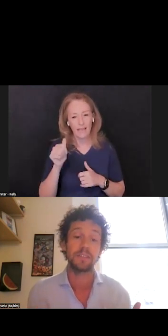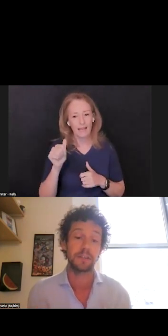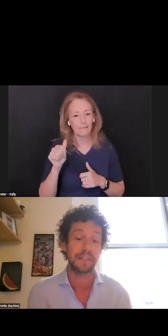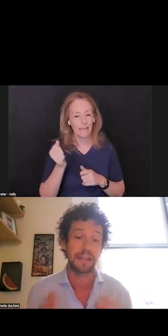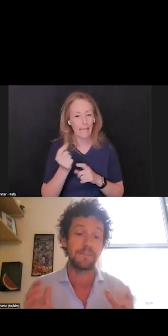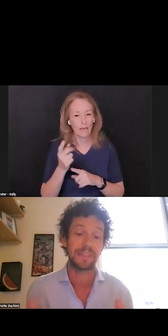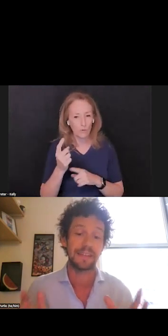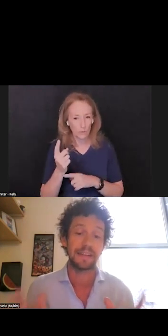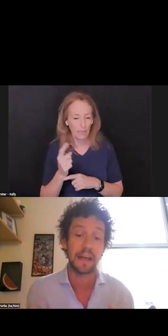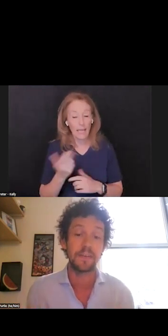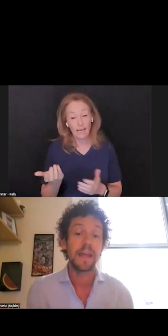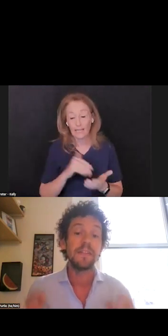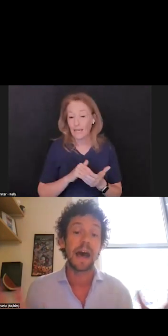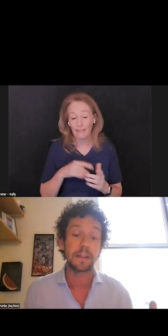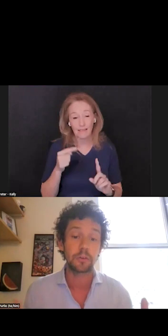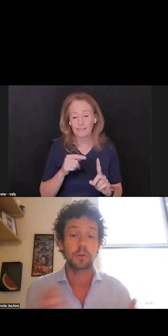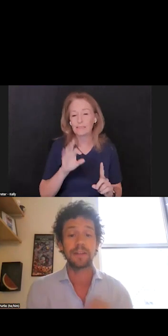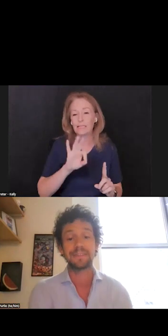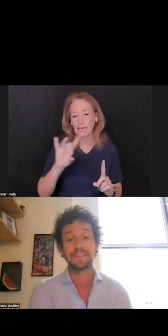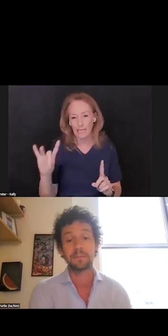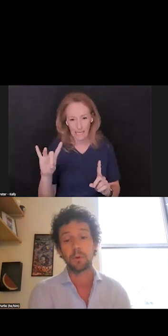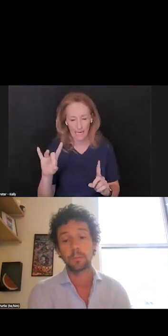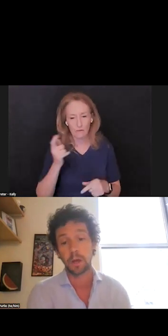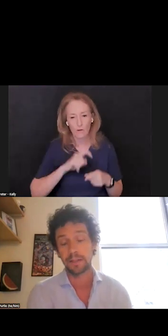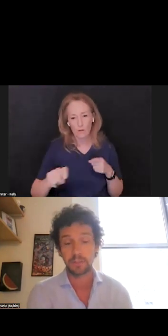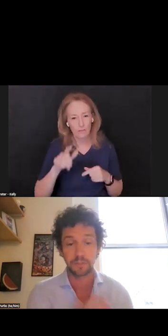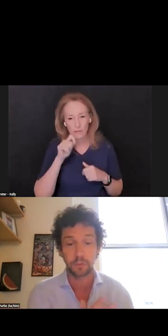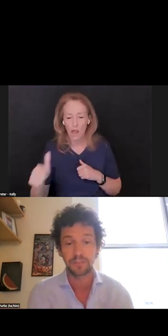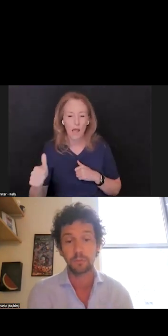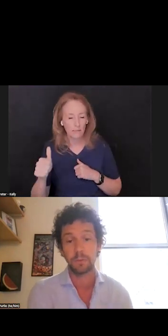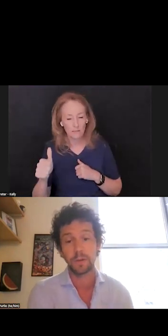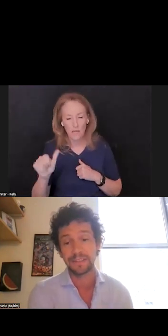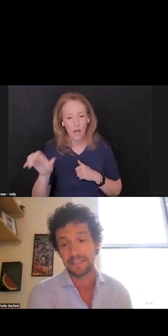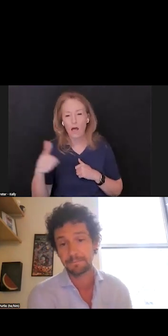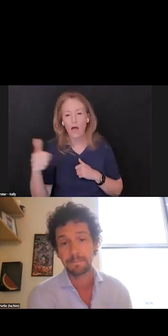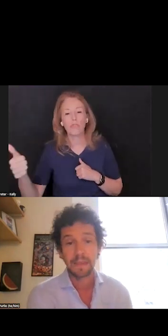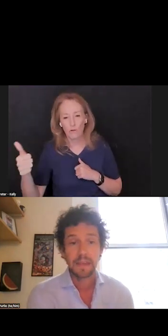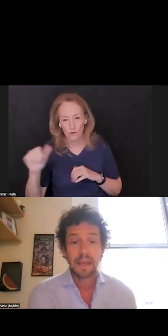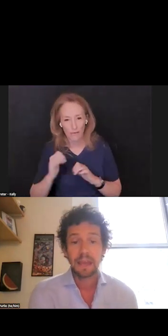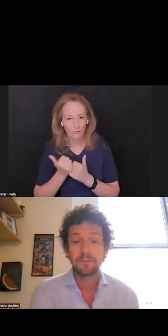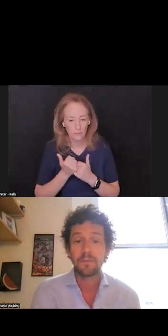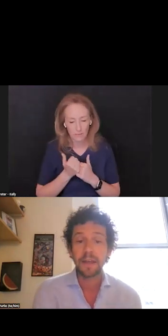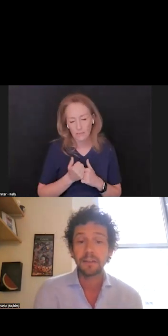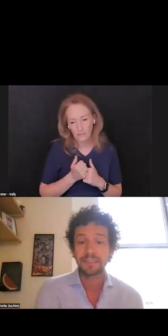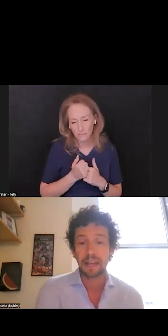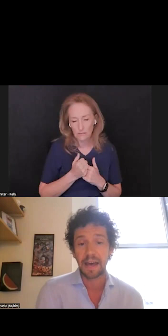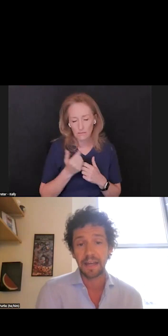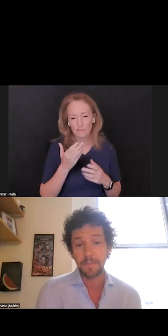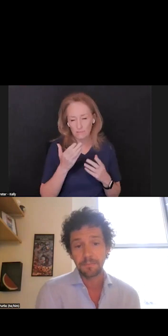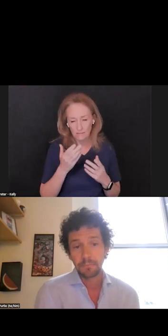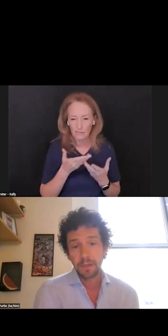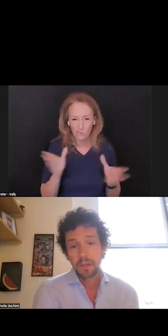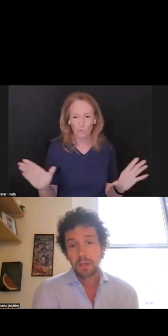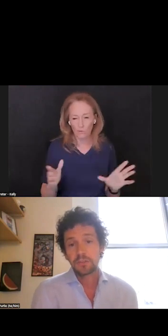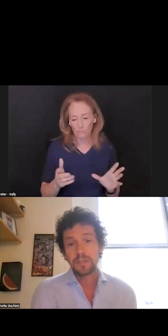988 call centers. I cannot emphasize that enough, not crisis systems more broadly, which is of course what we want to see. And final